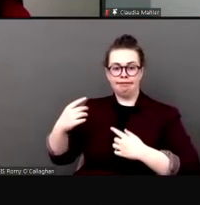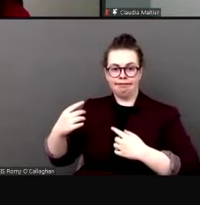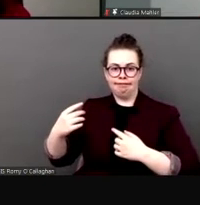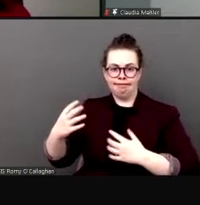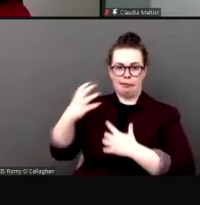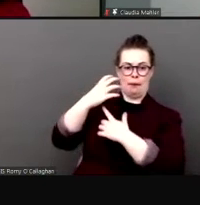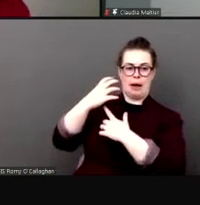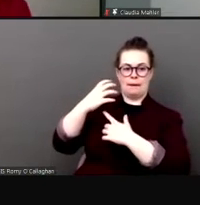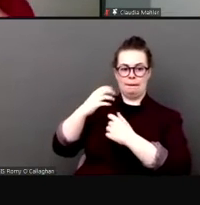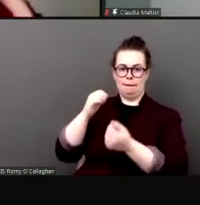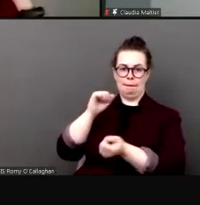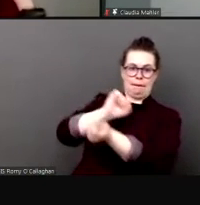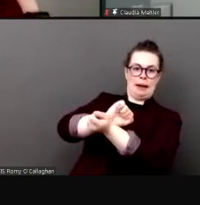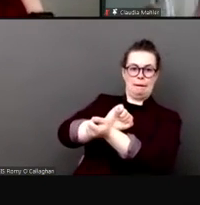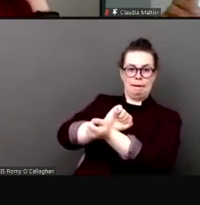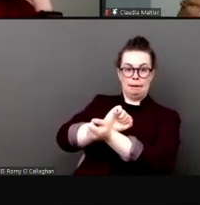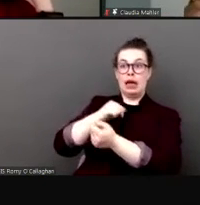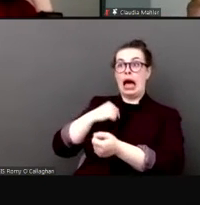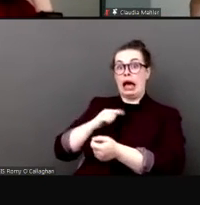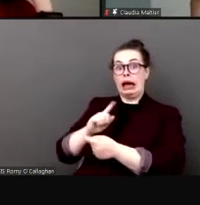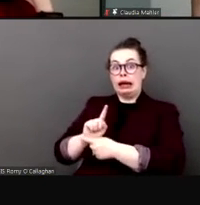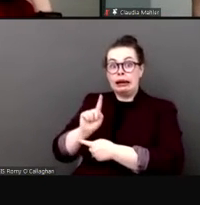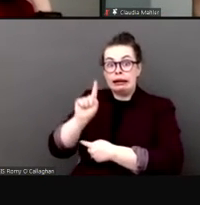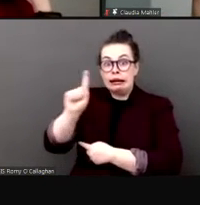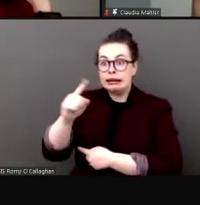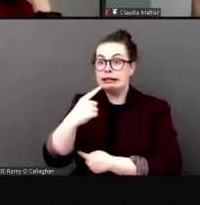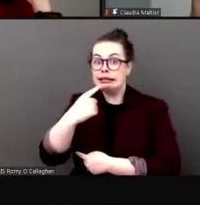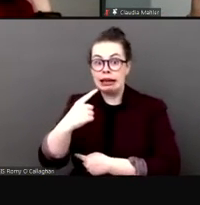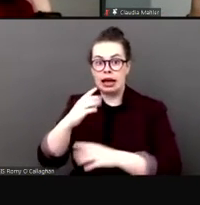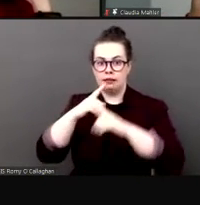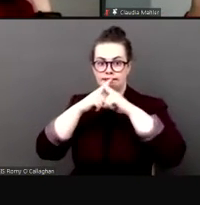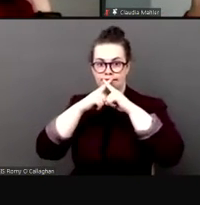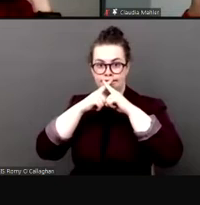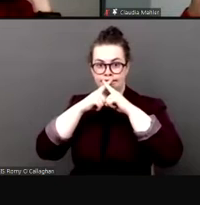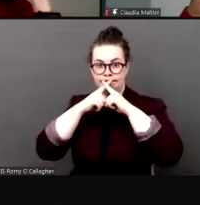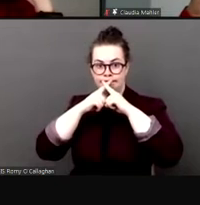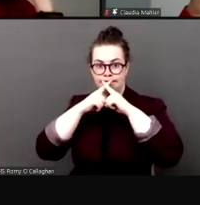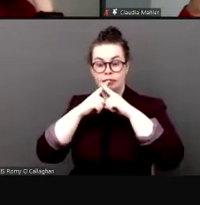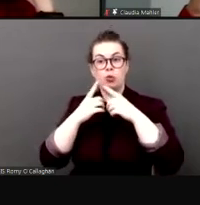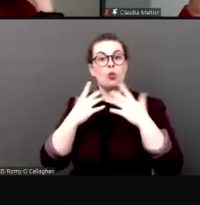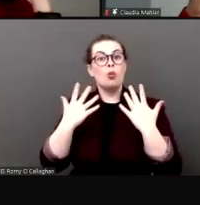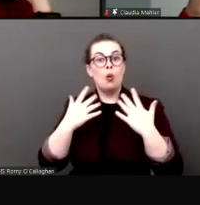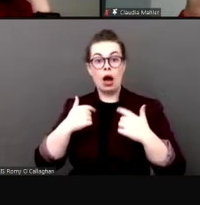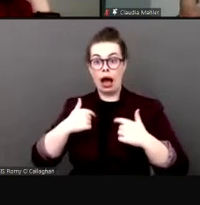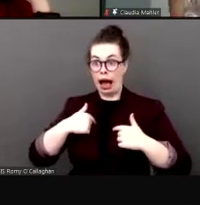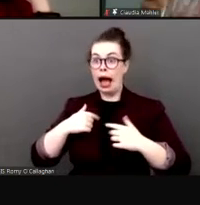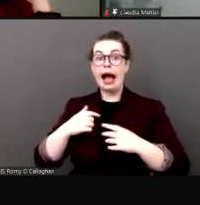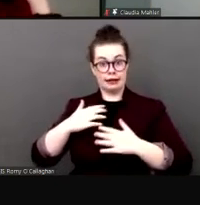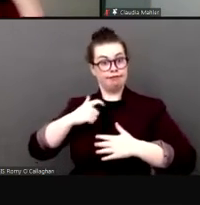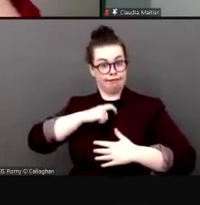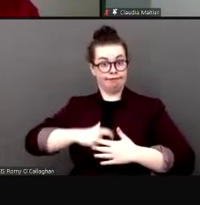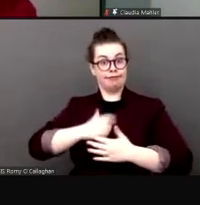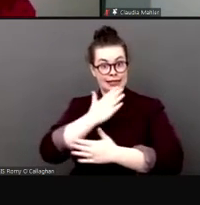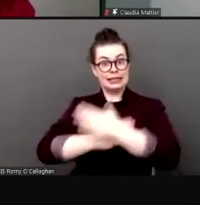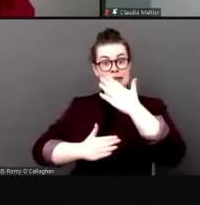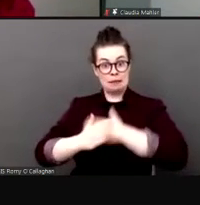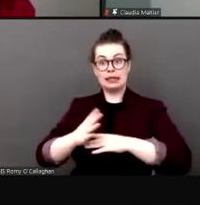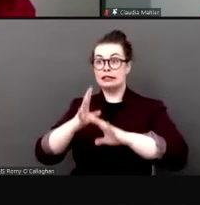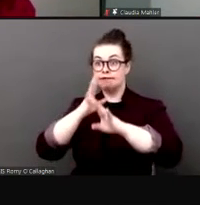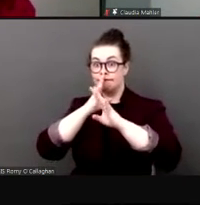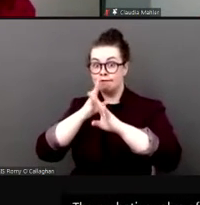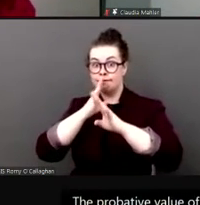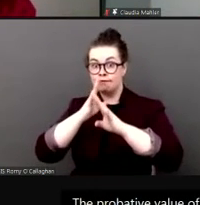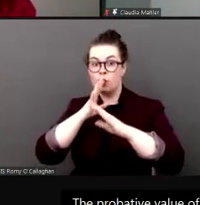jeopardy. The probative value of their word tends to count for less. They're not taken seriously as